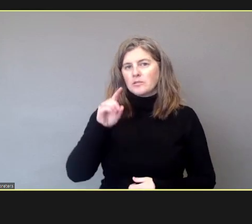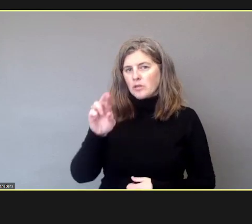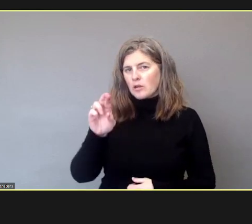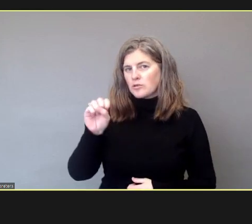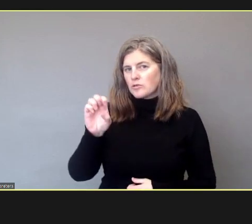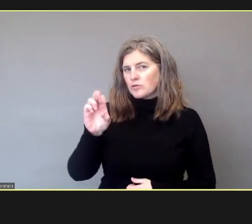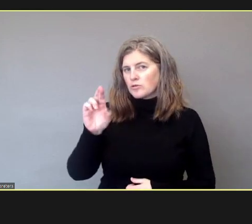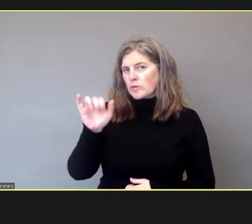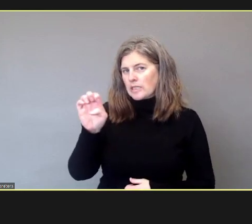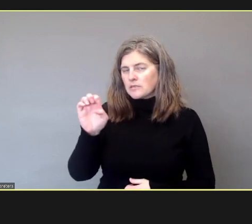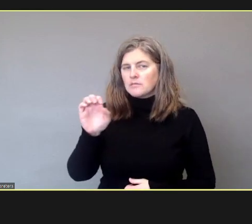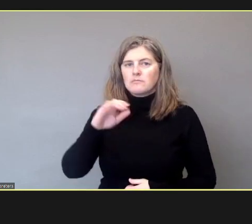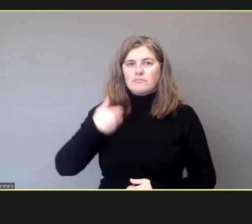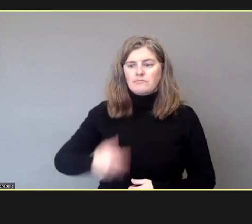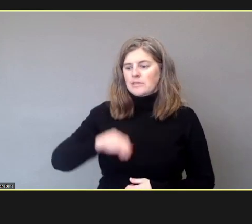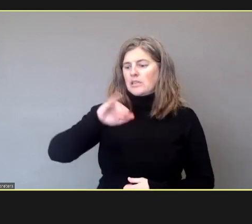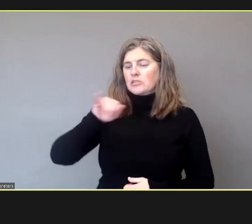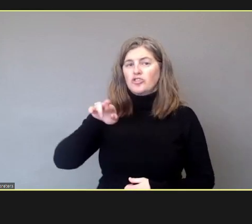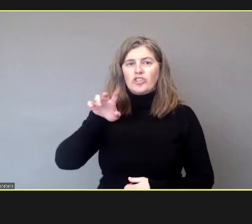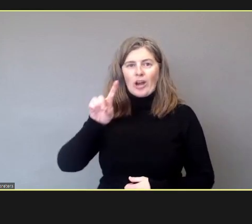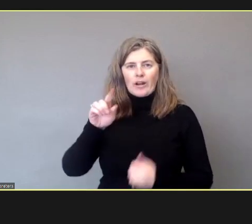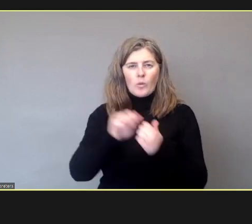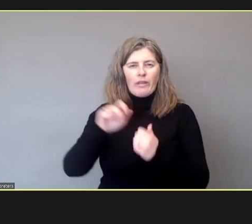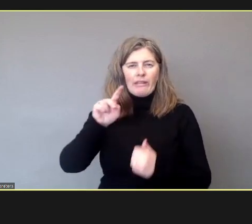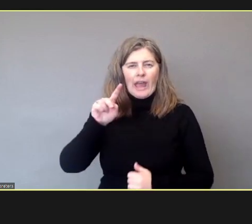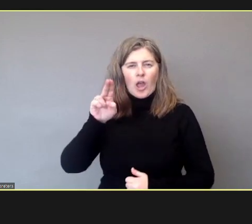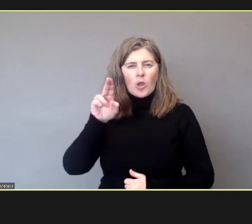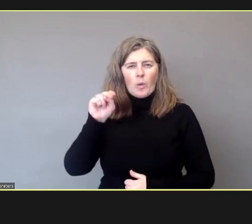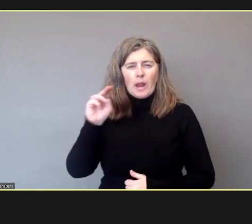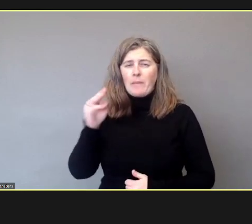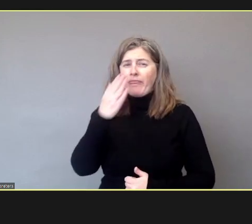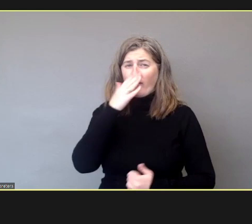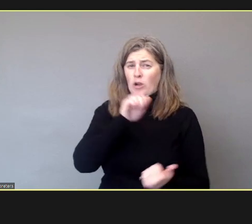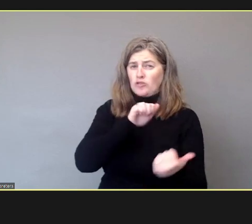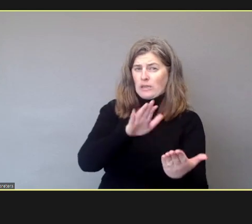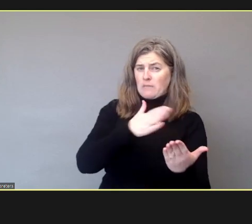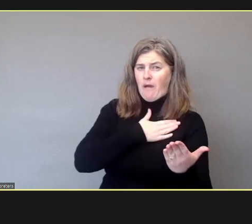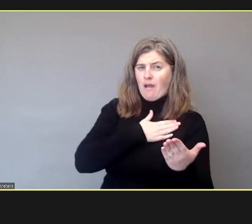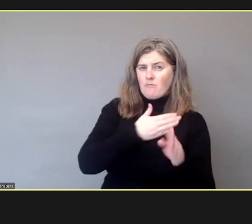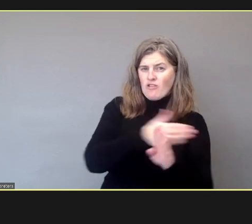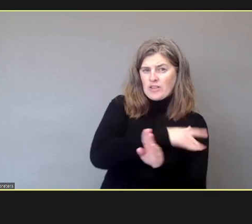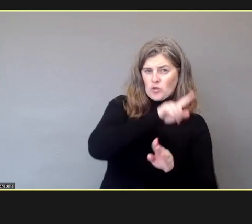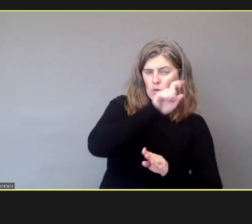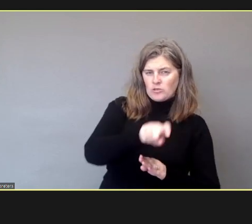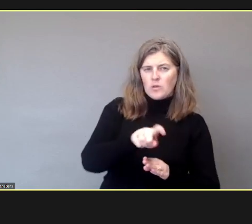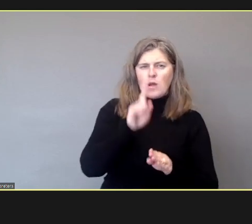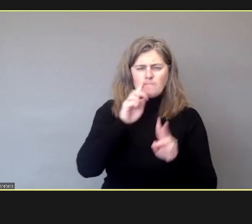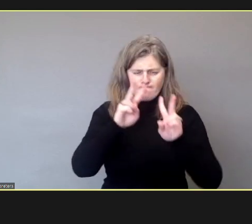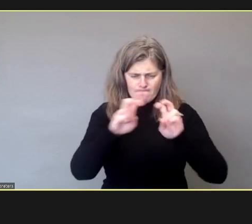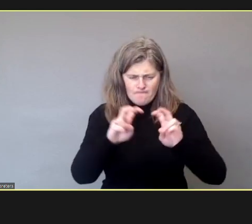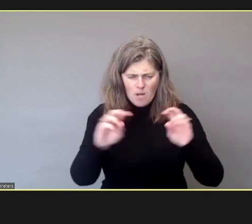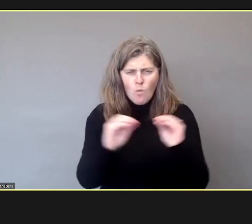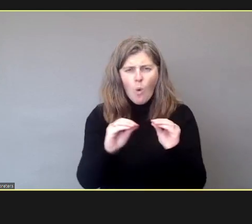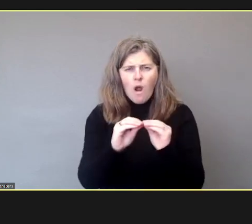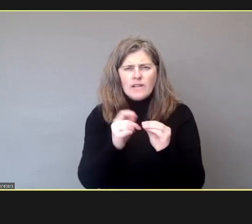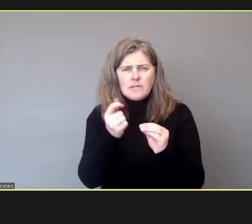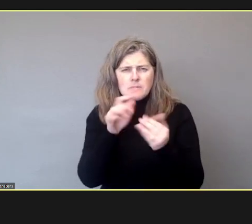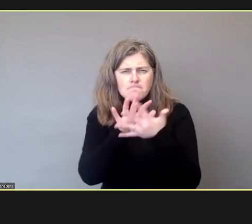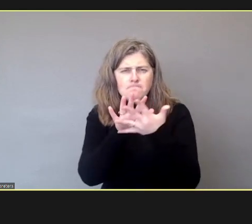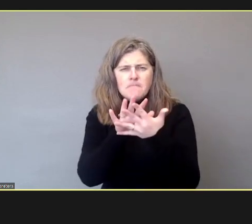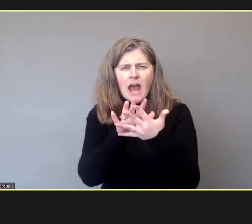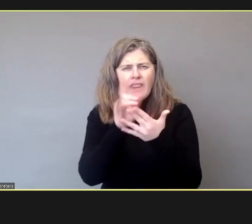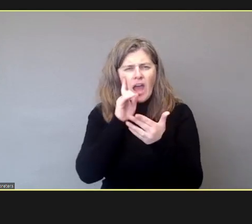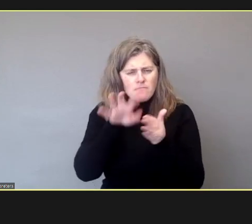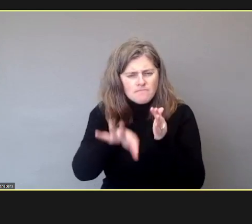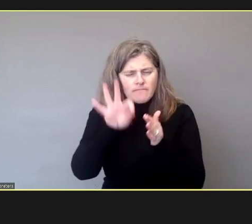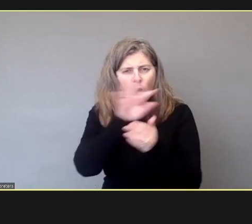for the time. Jared Evanreck with KUNM. Thanks for addressing the questions earlier. I just wanted to parse out a little bit of a nuance that I think I'm